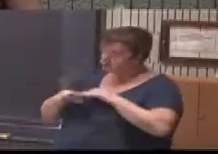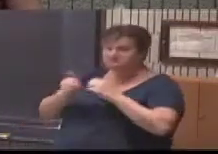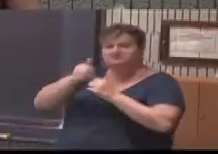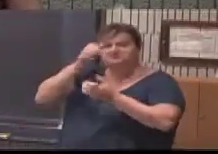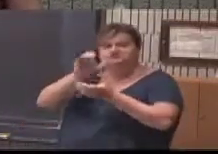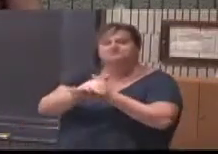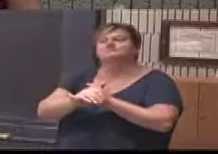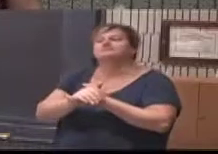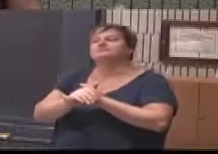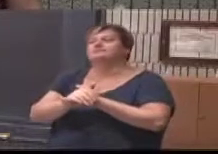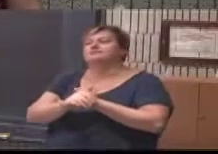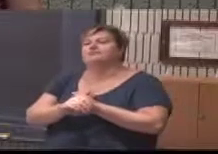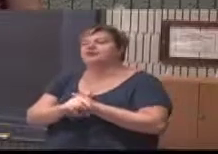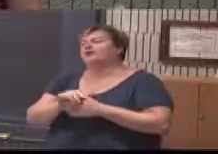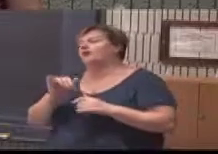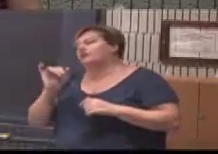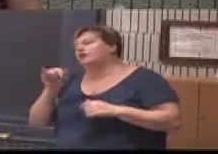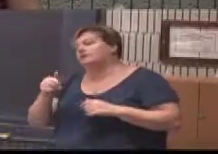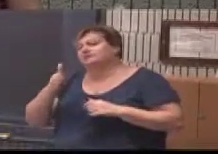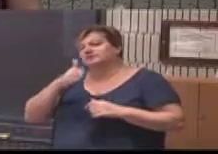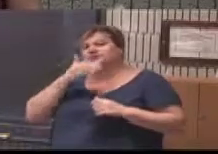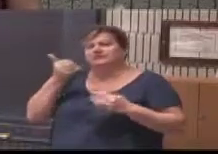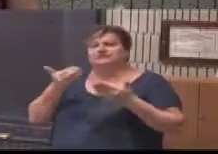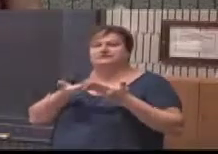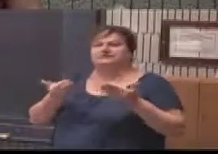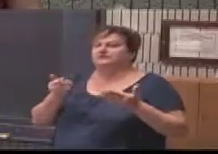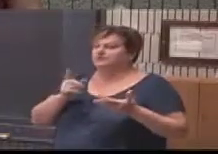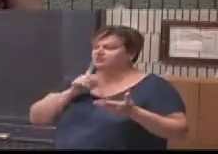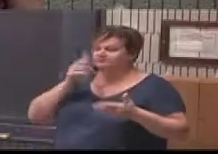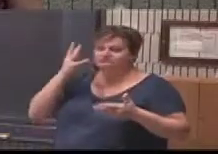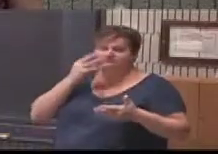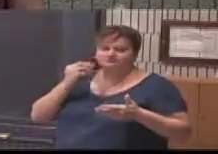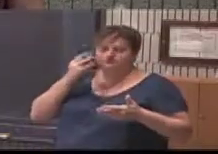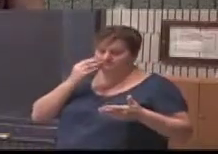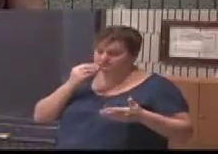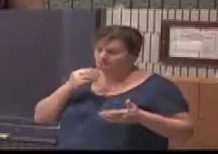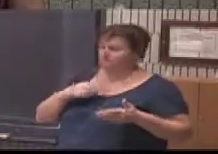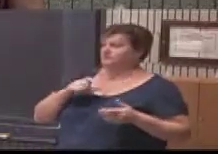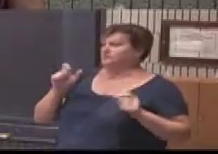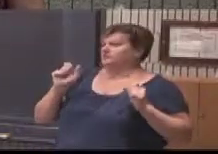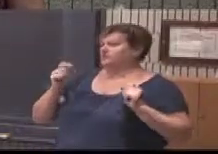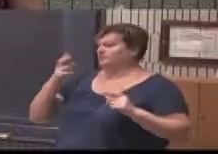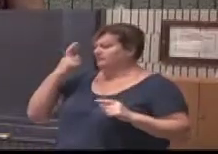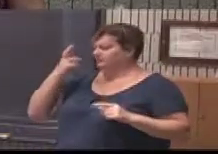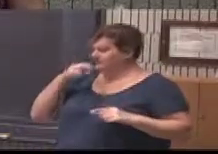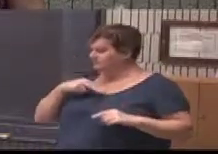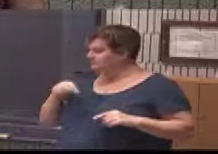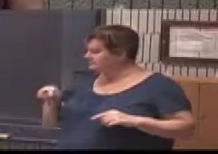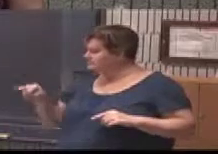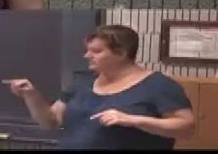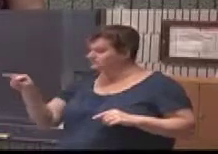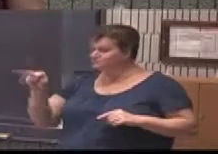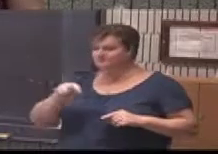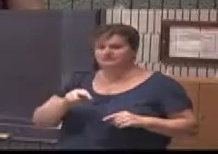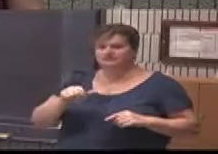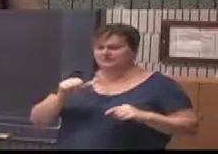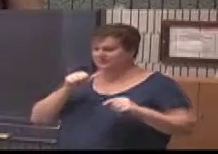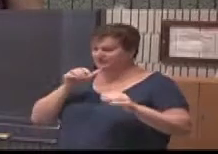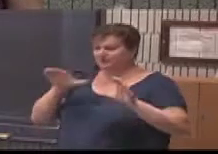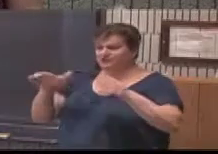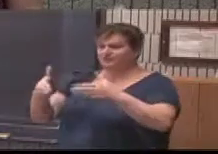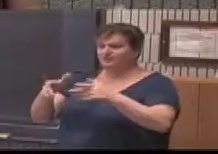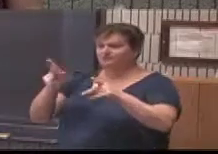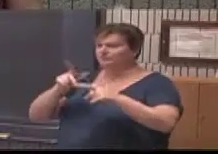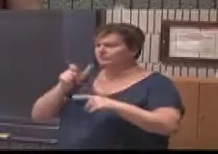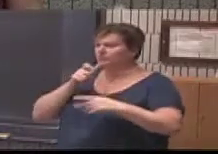to tell you, that was probably the best thing I ever did, because I very quickly realized in looking around the room that this wasn't a group of people